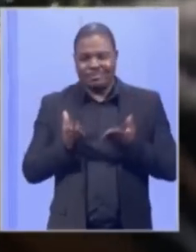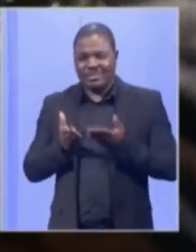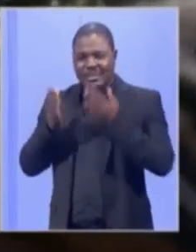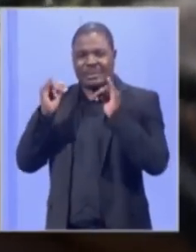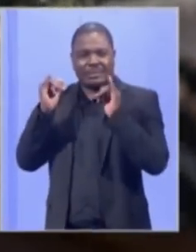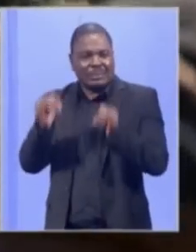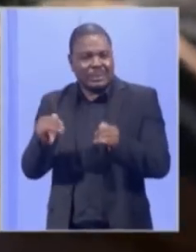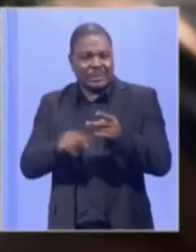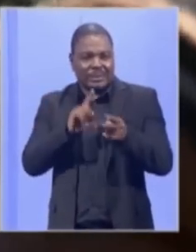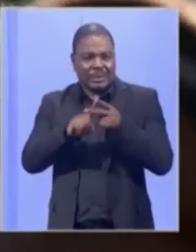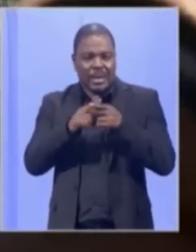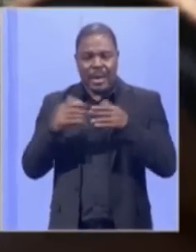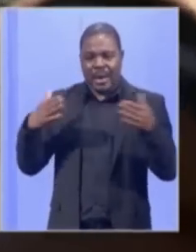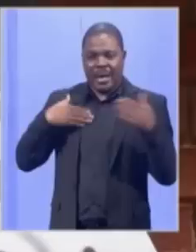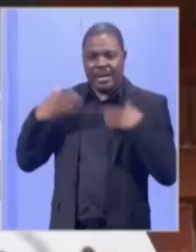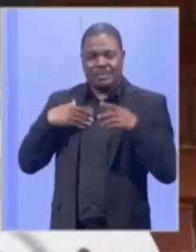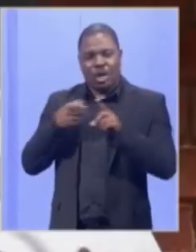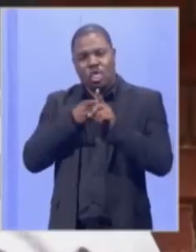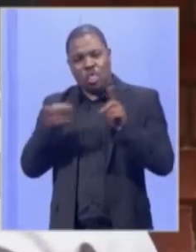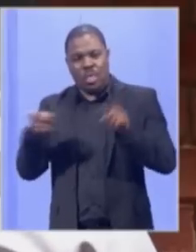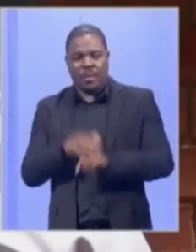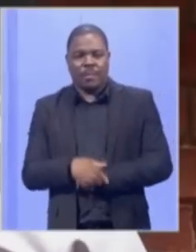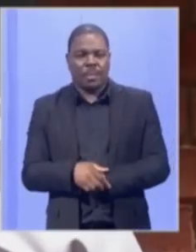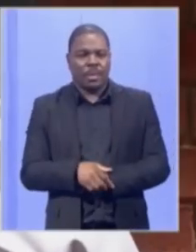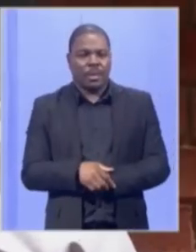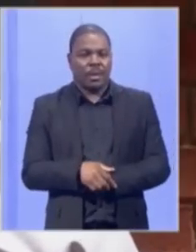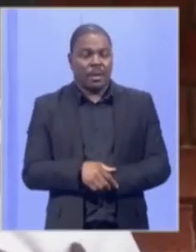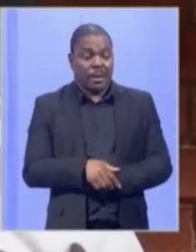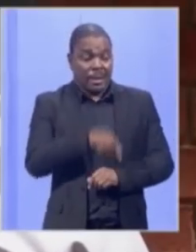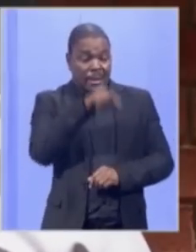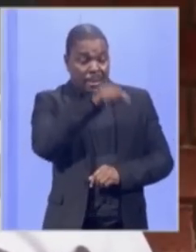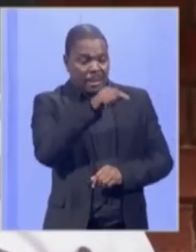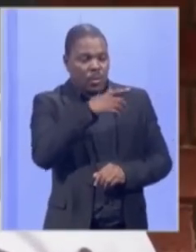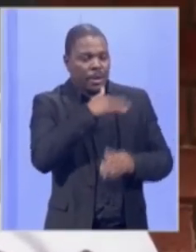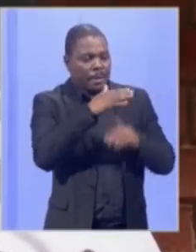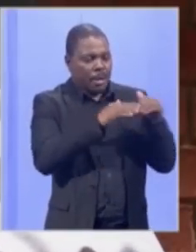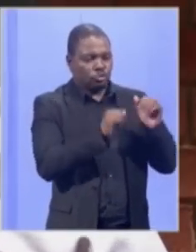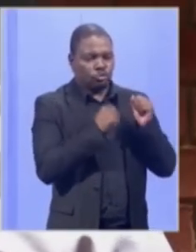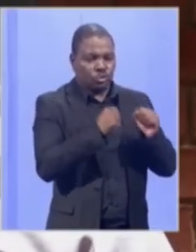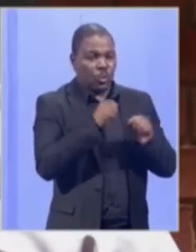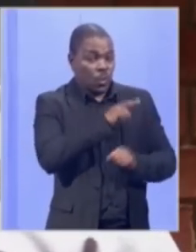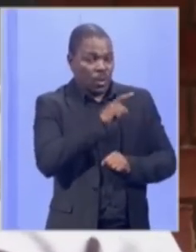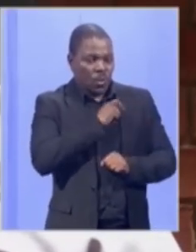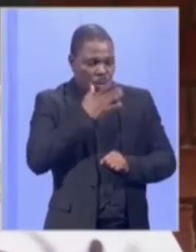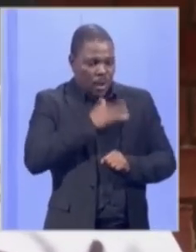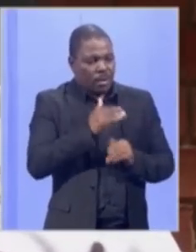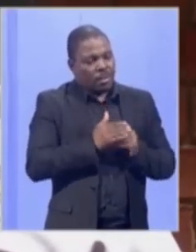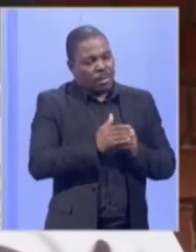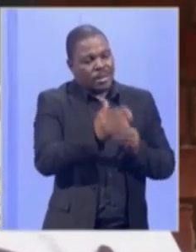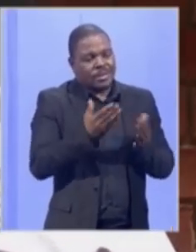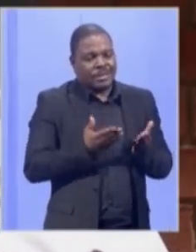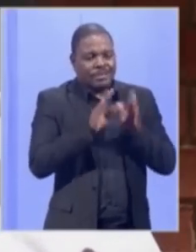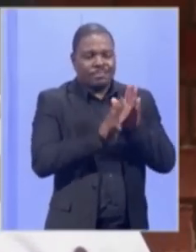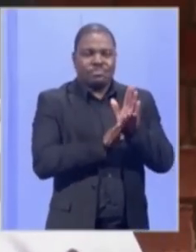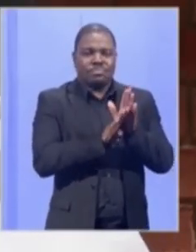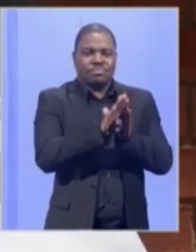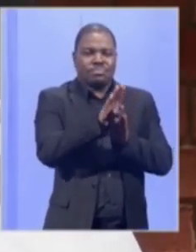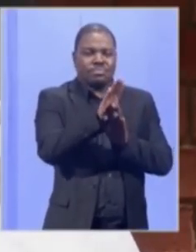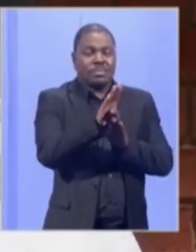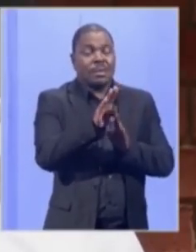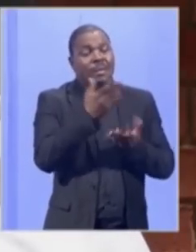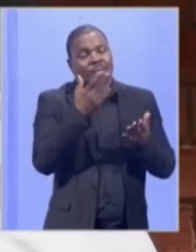ditshebeletso le tsamaiso e sokameng. At the center of that reinforcement is actually to better services on the ground. You know, for quite